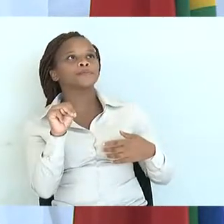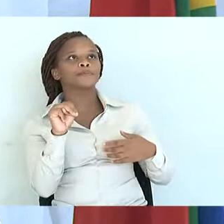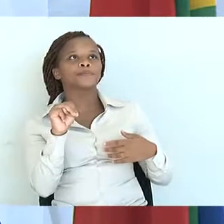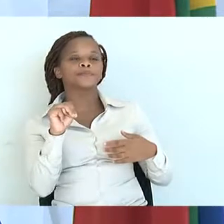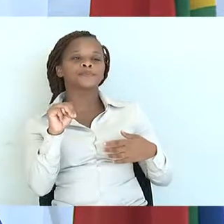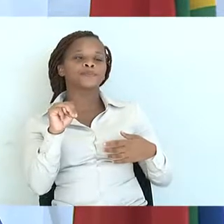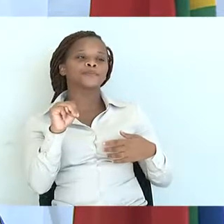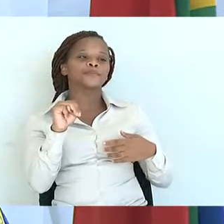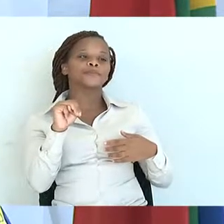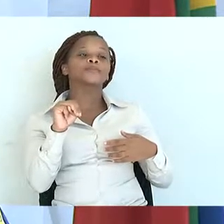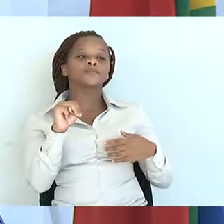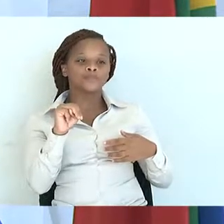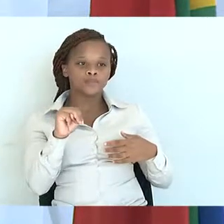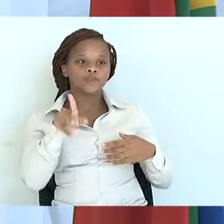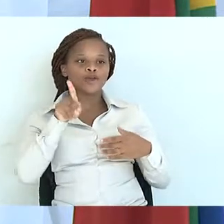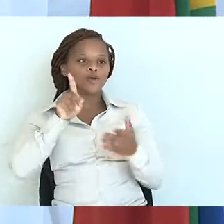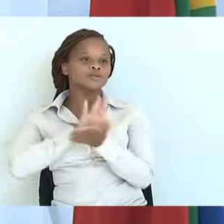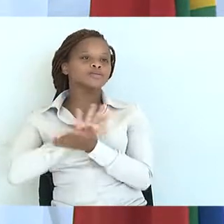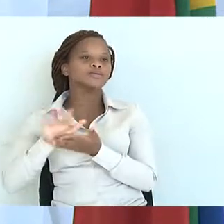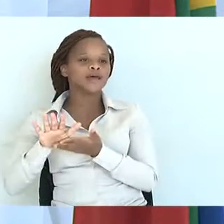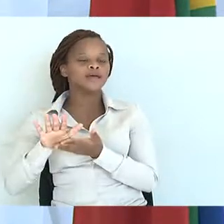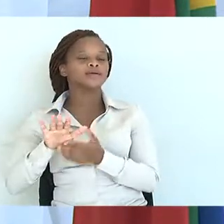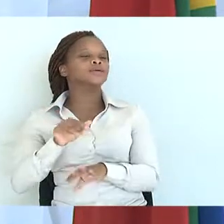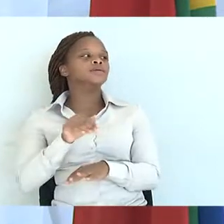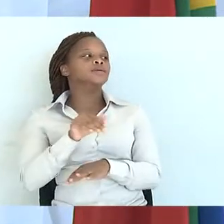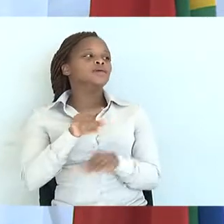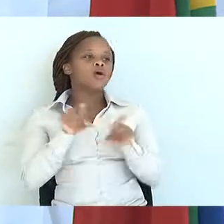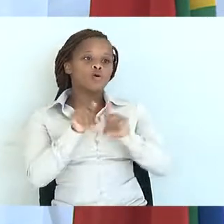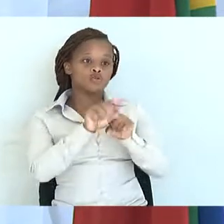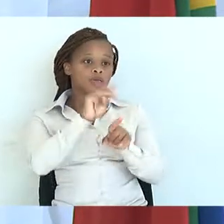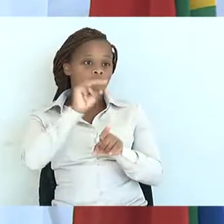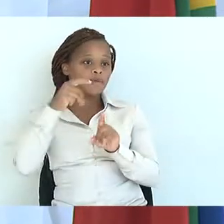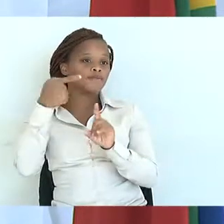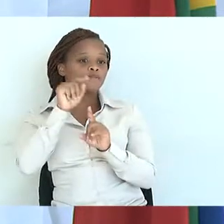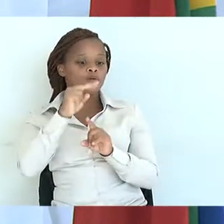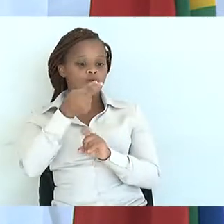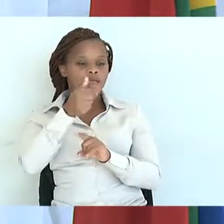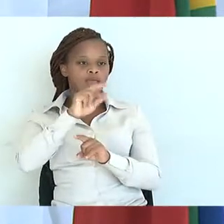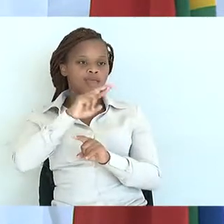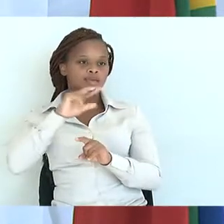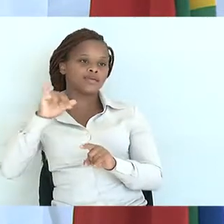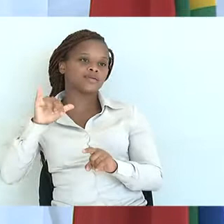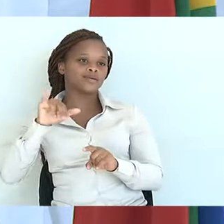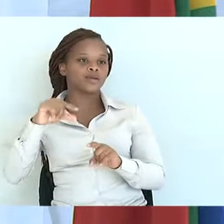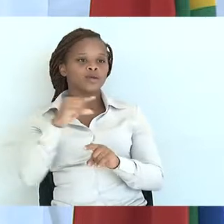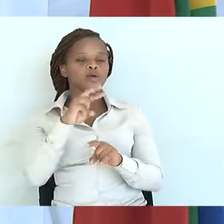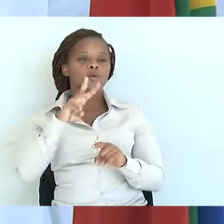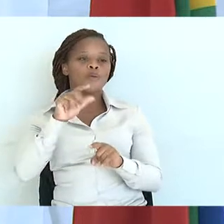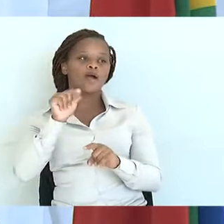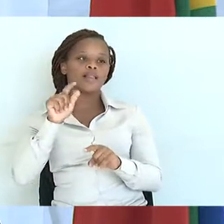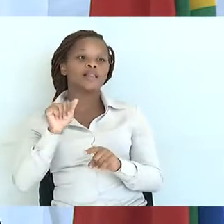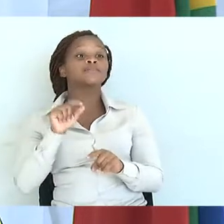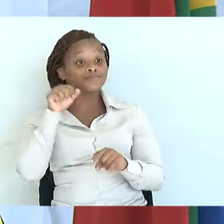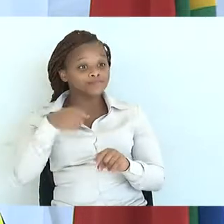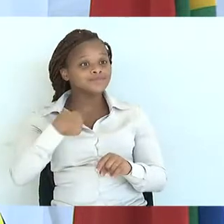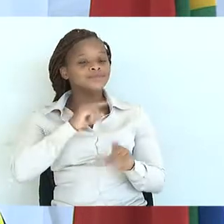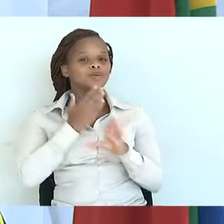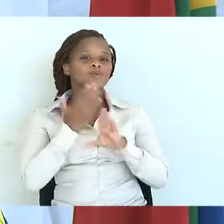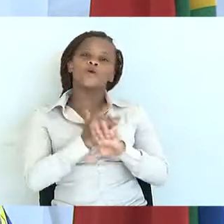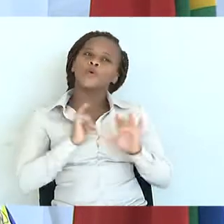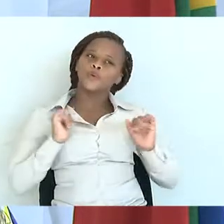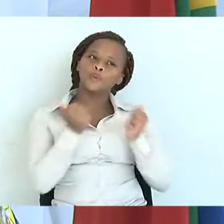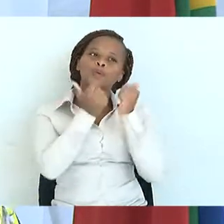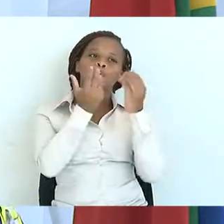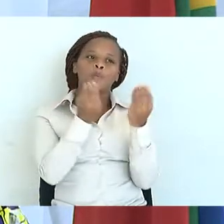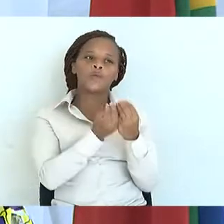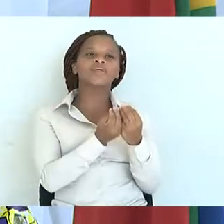Greater Kokstad, as well as Gwala. We worked well with them. And